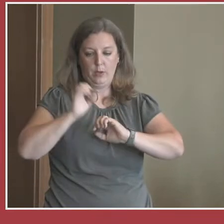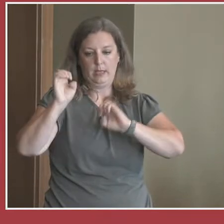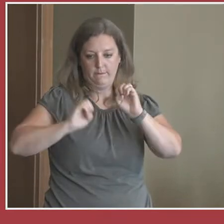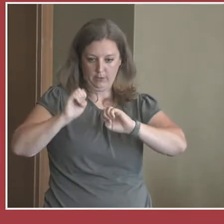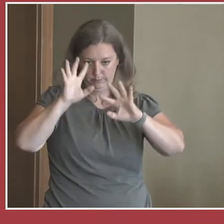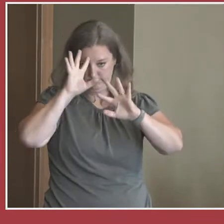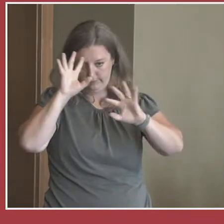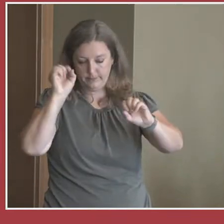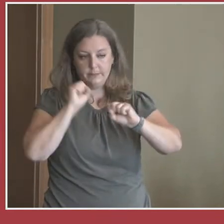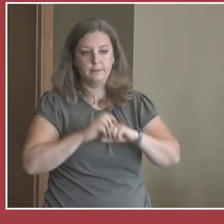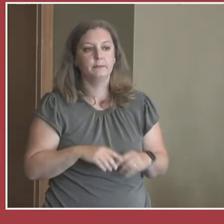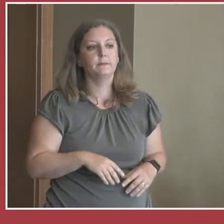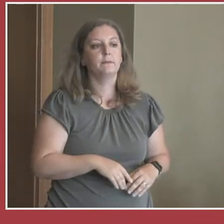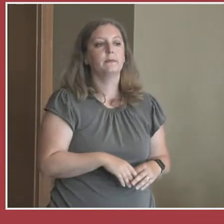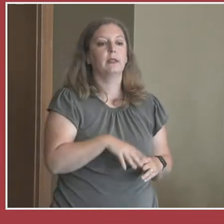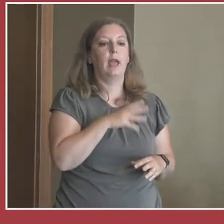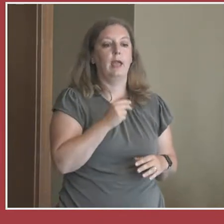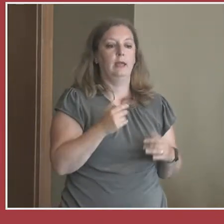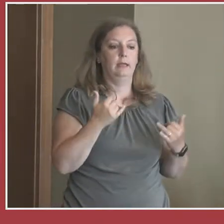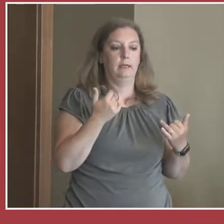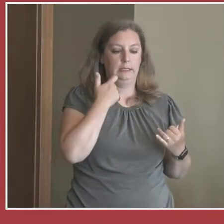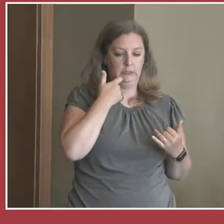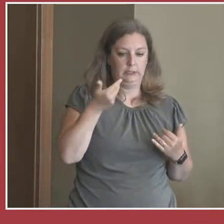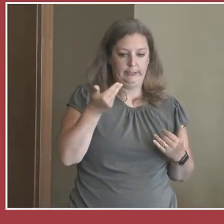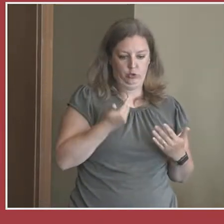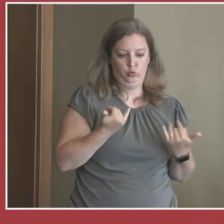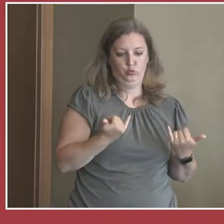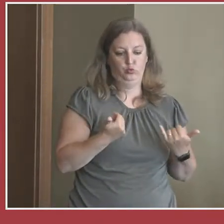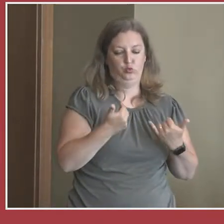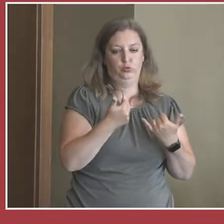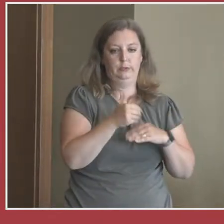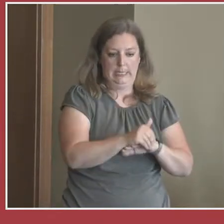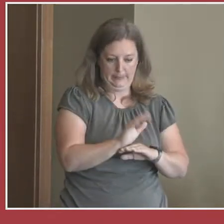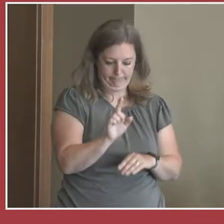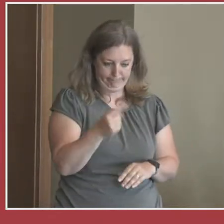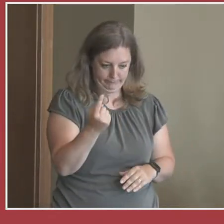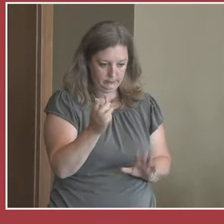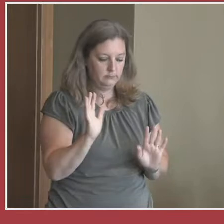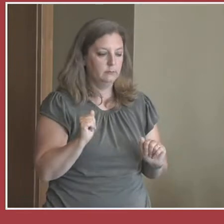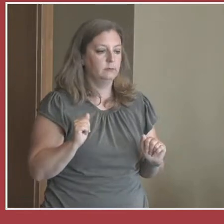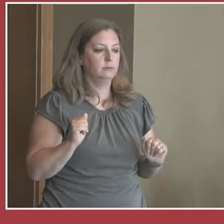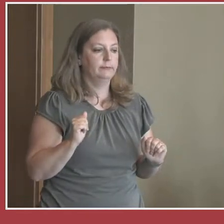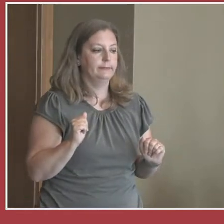superintendent. And we are just introducing it tonight.